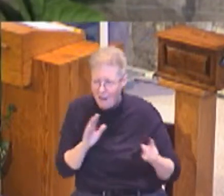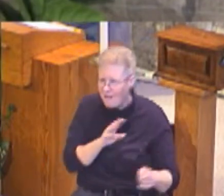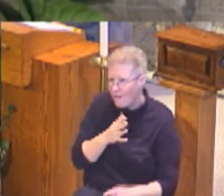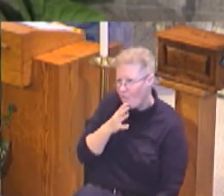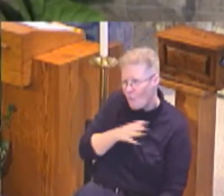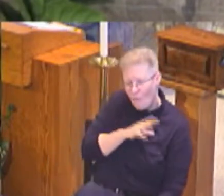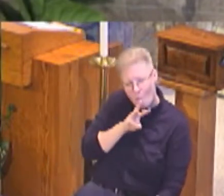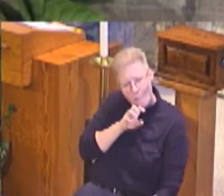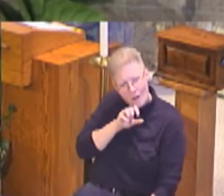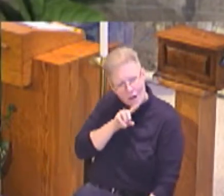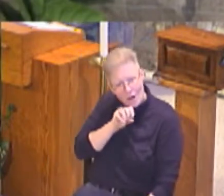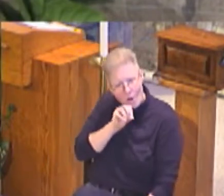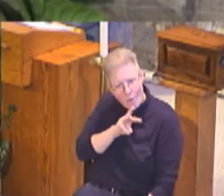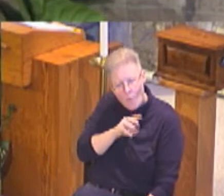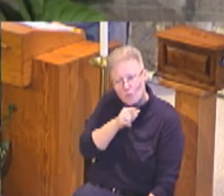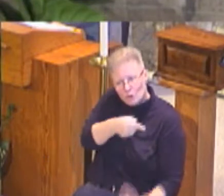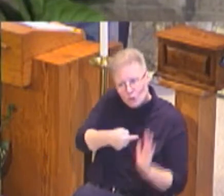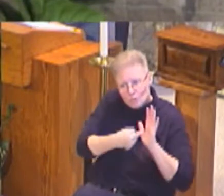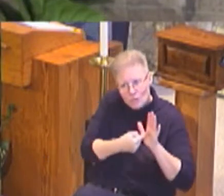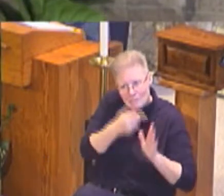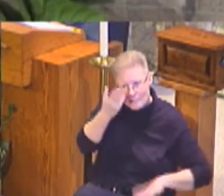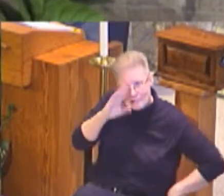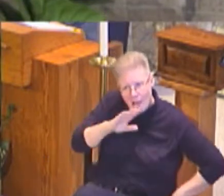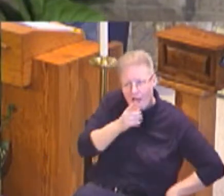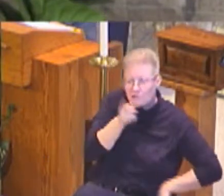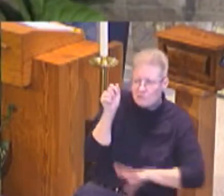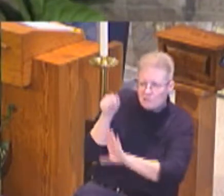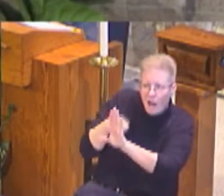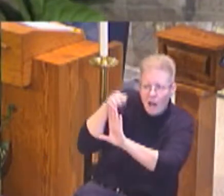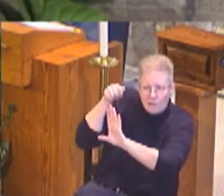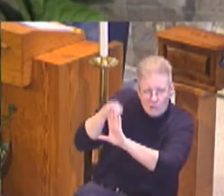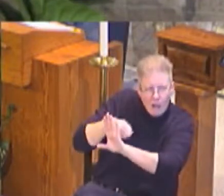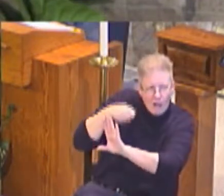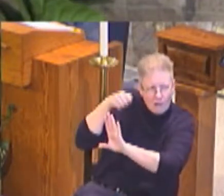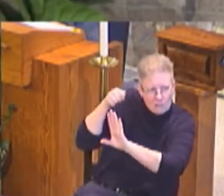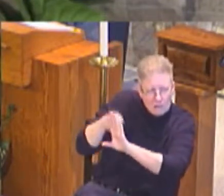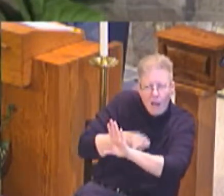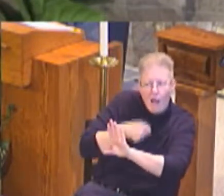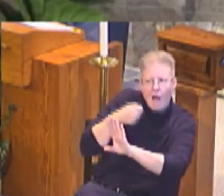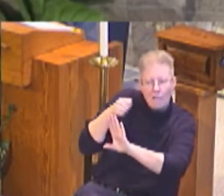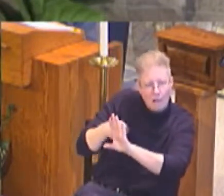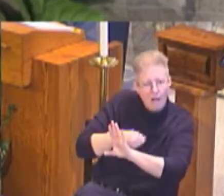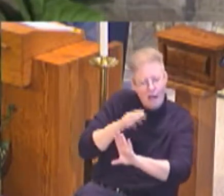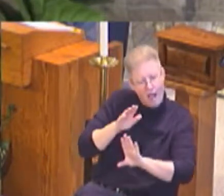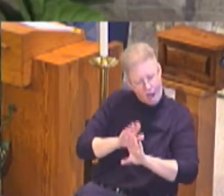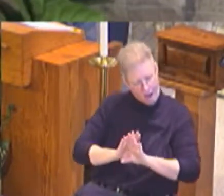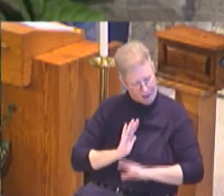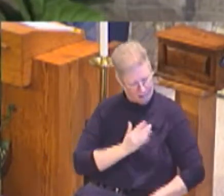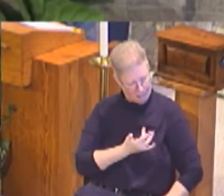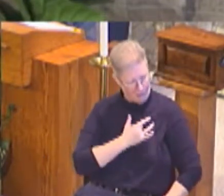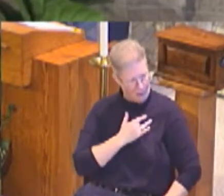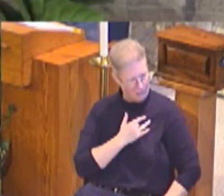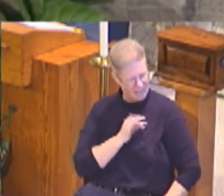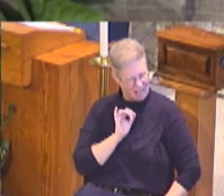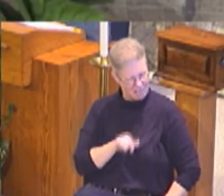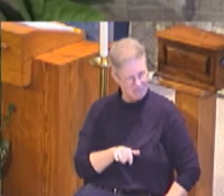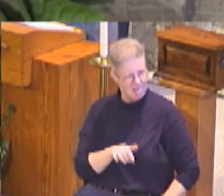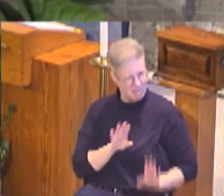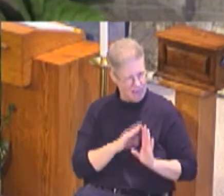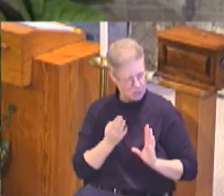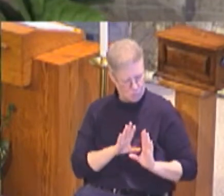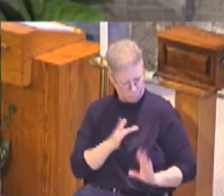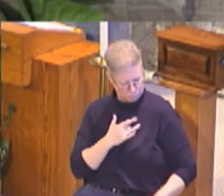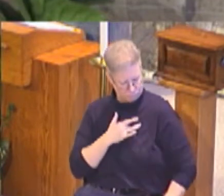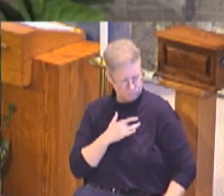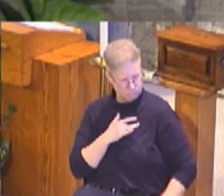It's the widow who knocks and knocks and knocks on the door of our heart. And he says, this is